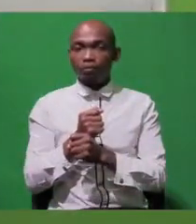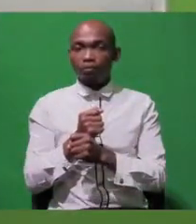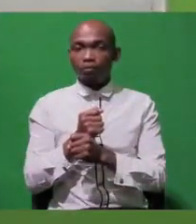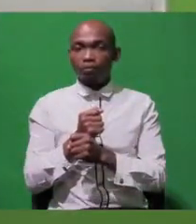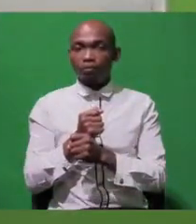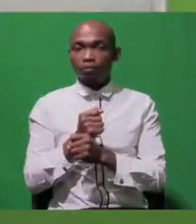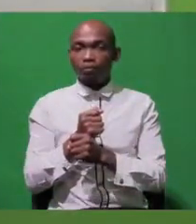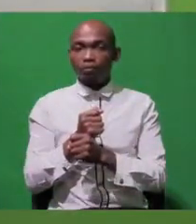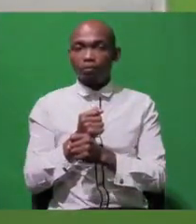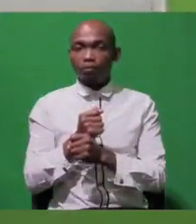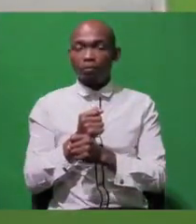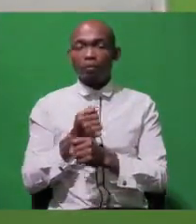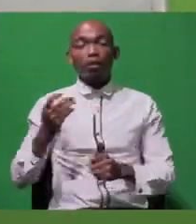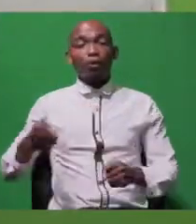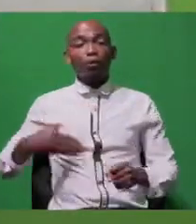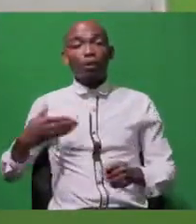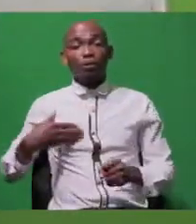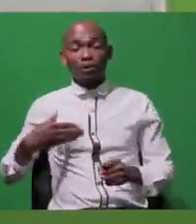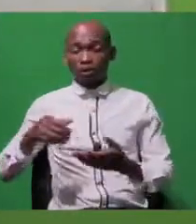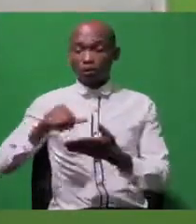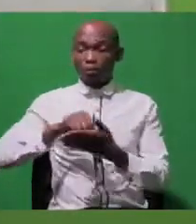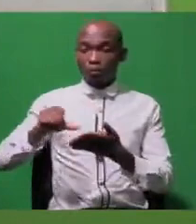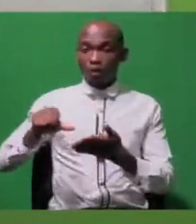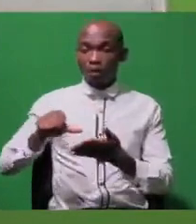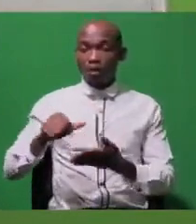wanted to be paid